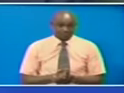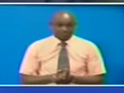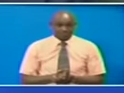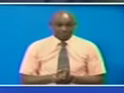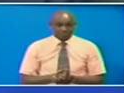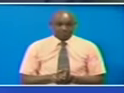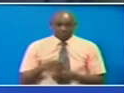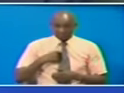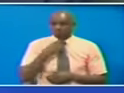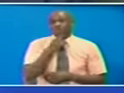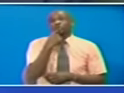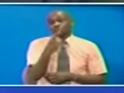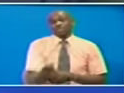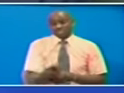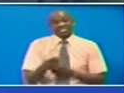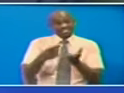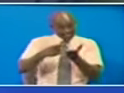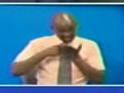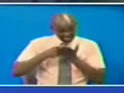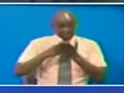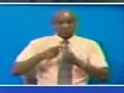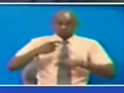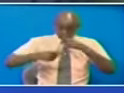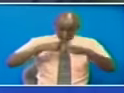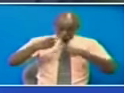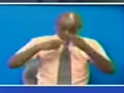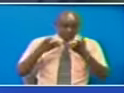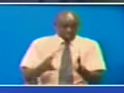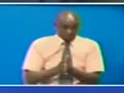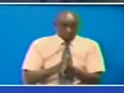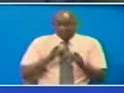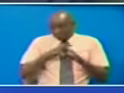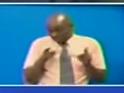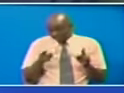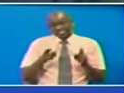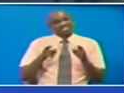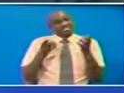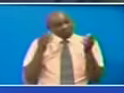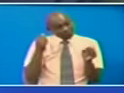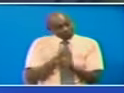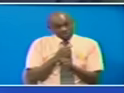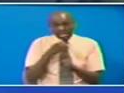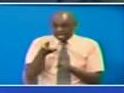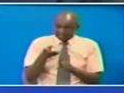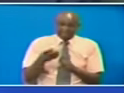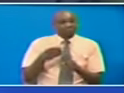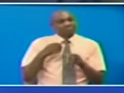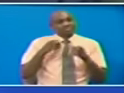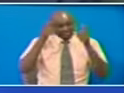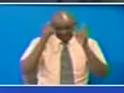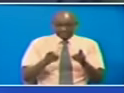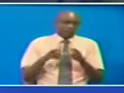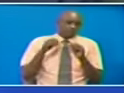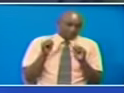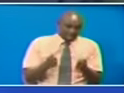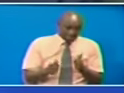I want to say the discussions are progressing. However, it's unfortunate we have not reached a point where